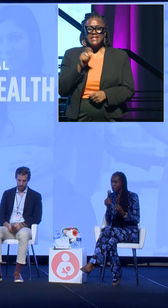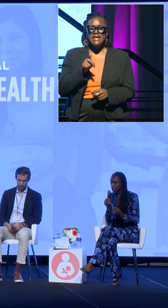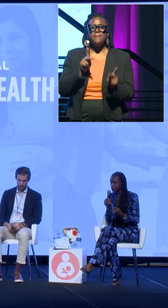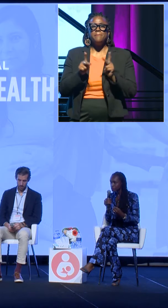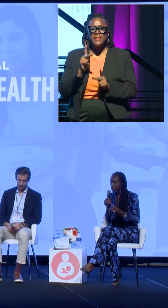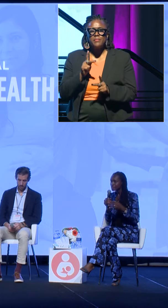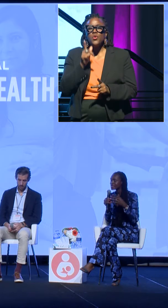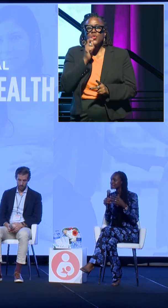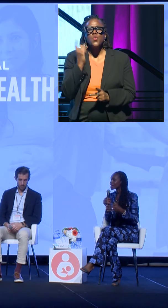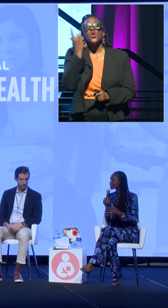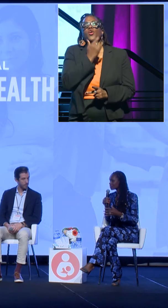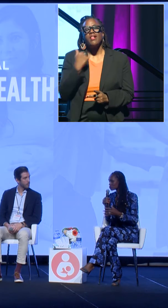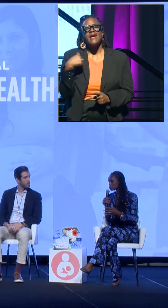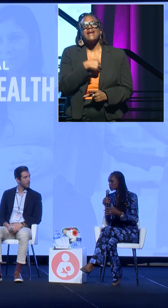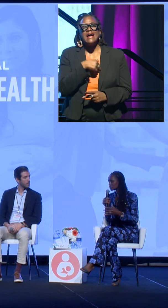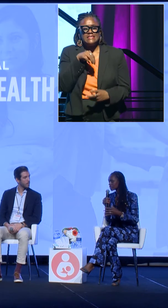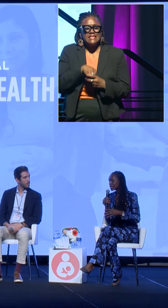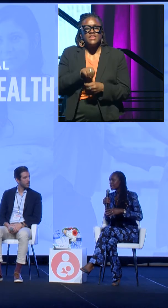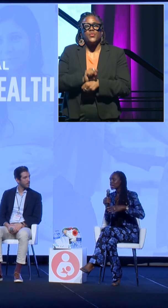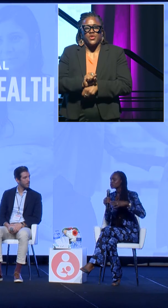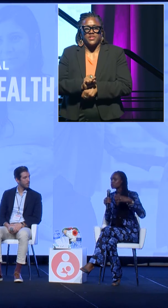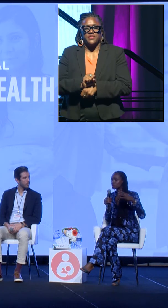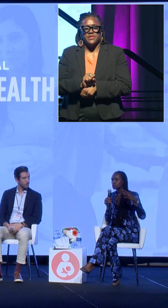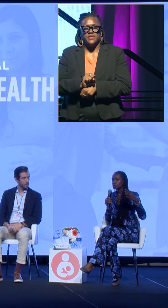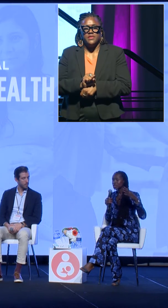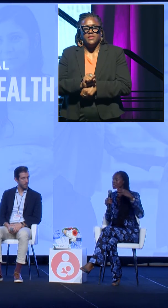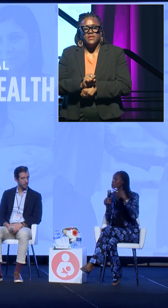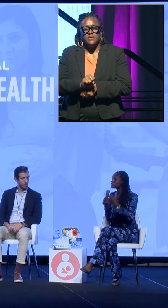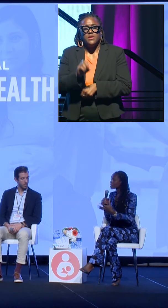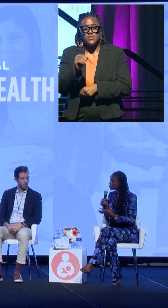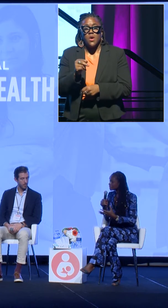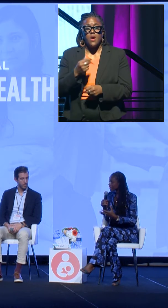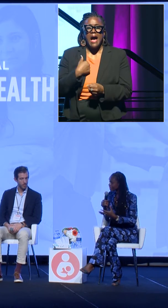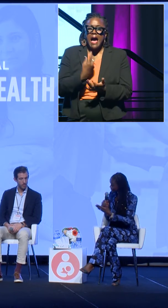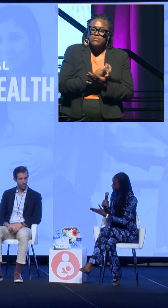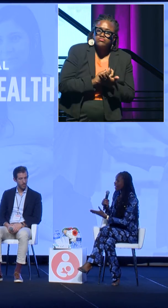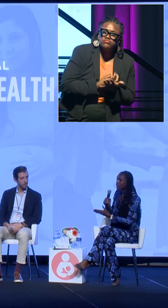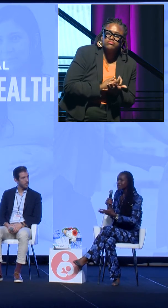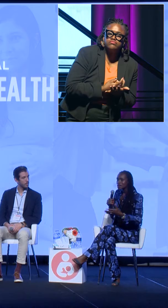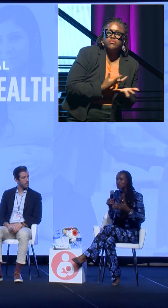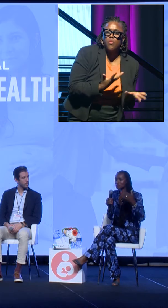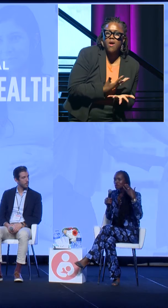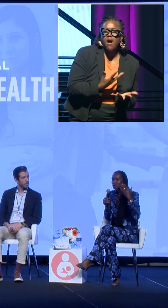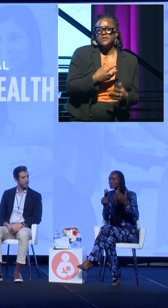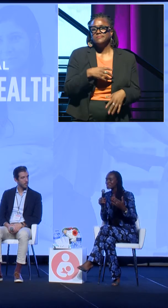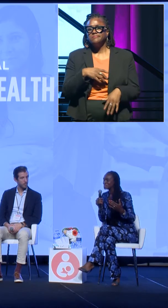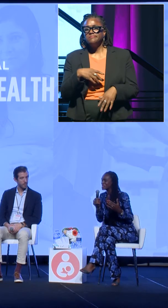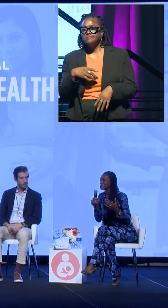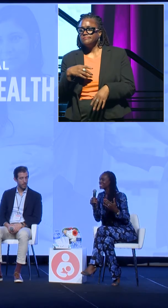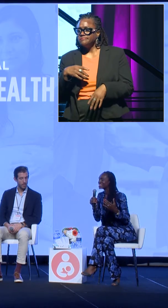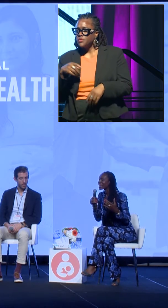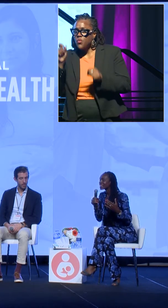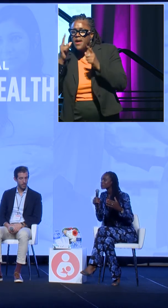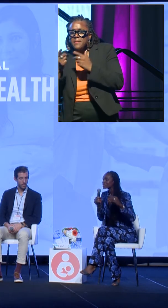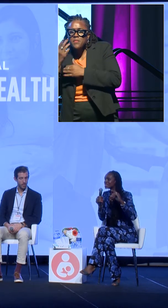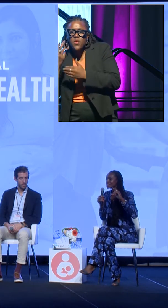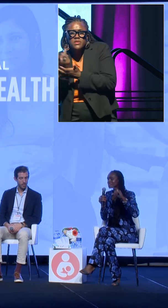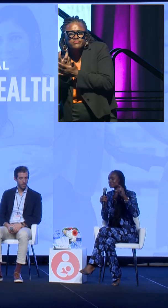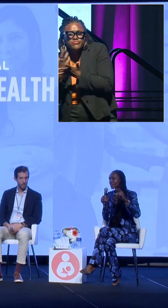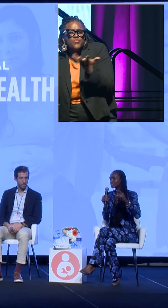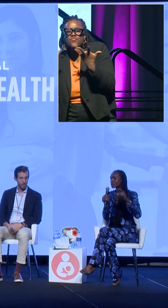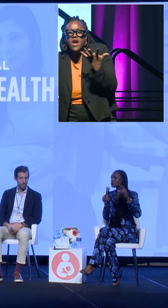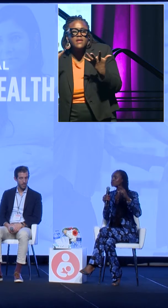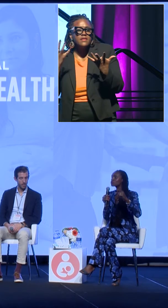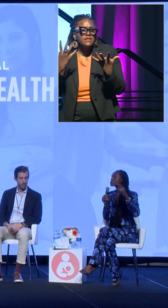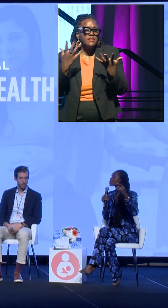like ourselves inside of this work. And so what keeps me up at night is that. But what also keeps me up at night is